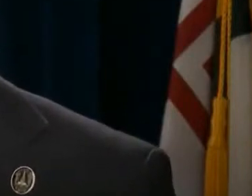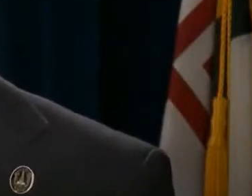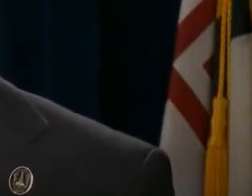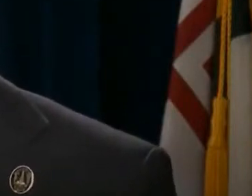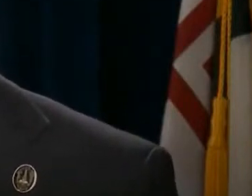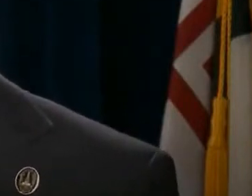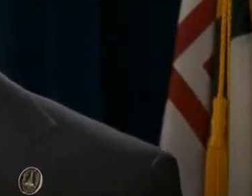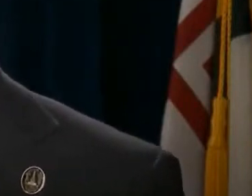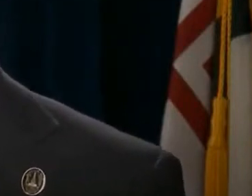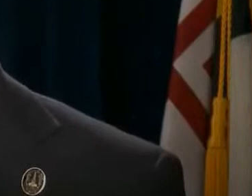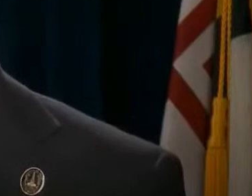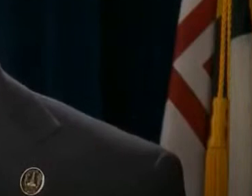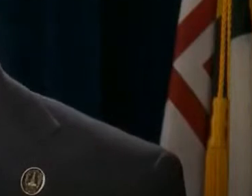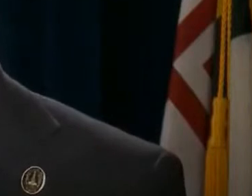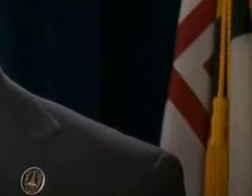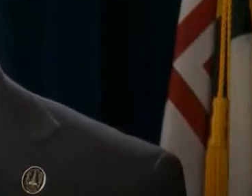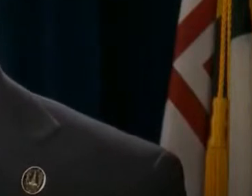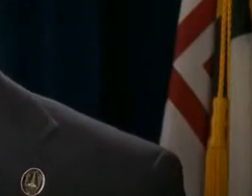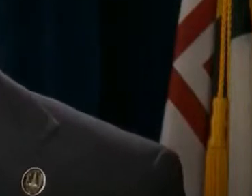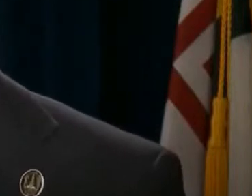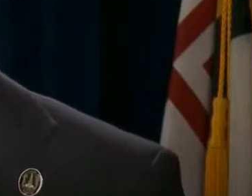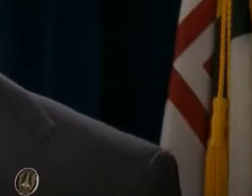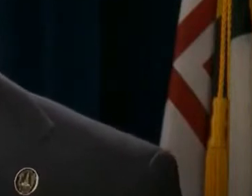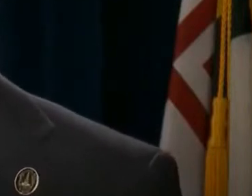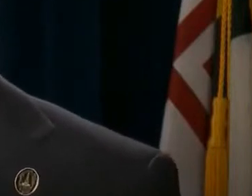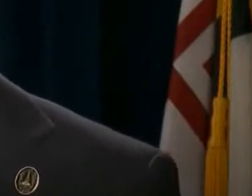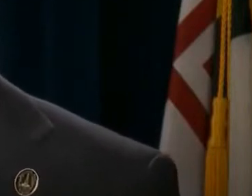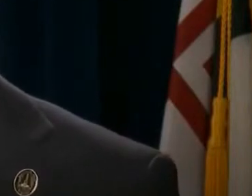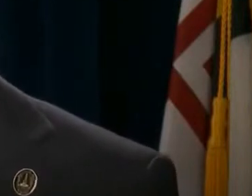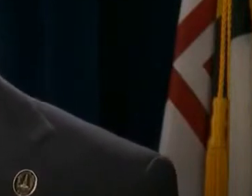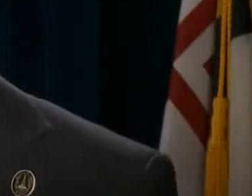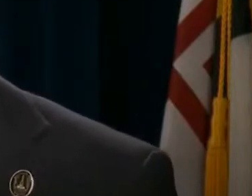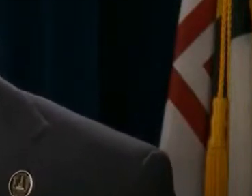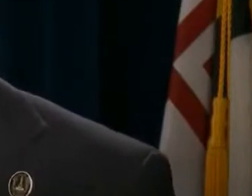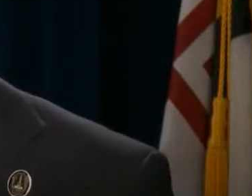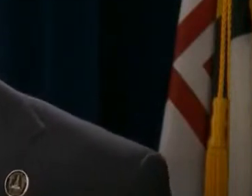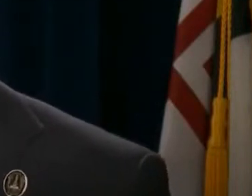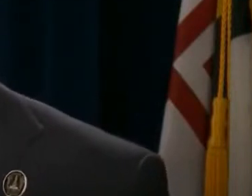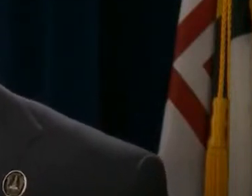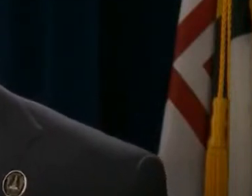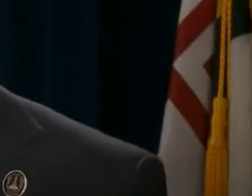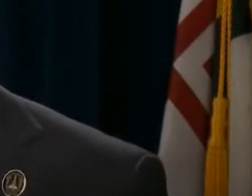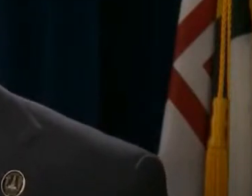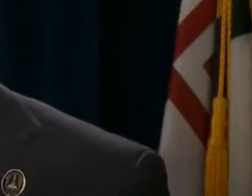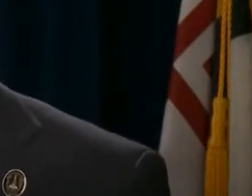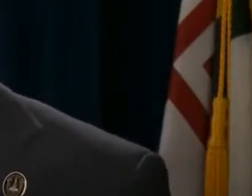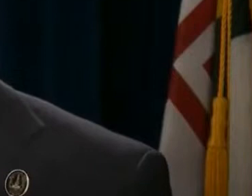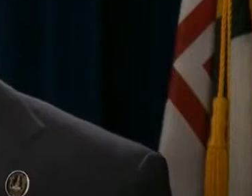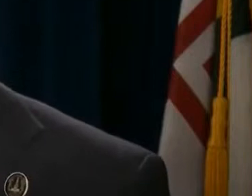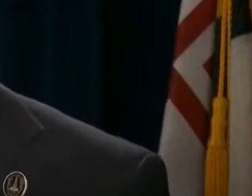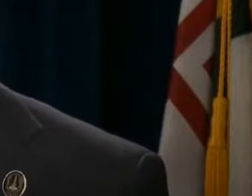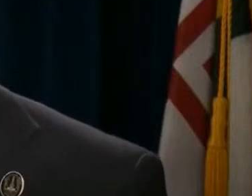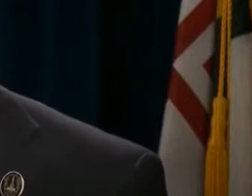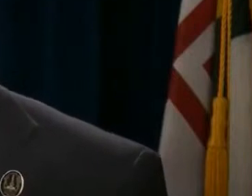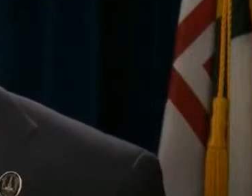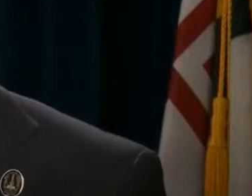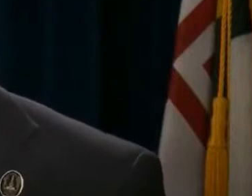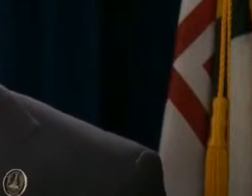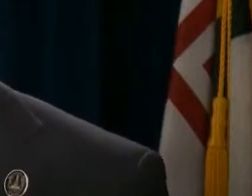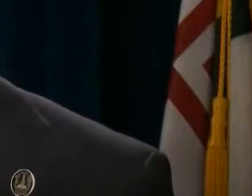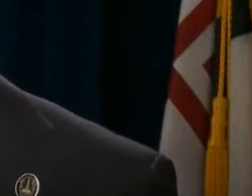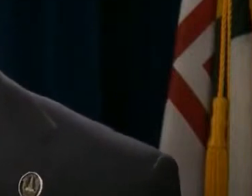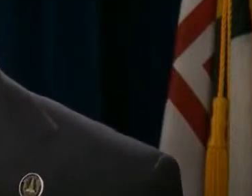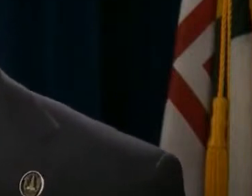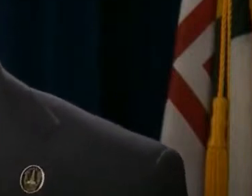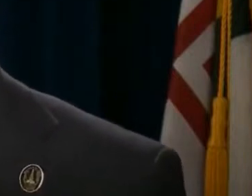As mayor, I apply an equity-centered approach towards everything my administration does, and am grateful to have federal partners that understand the importance of